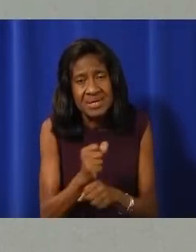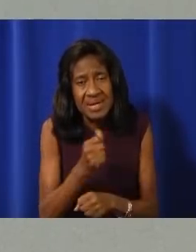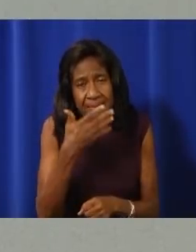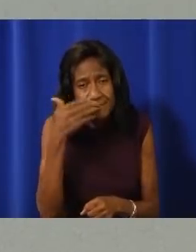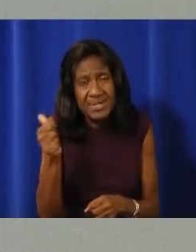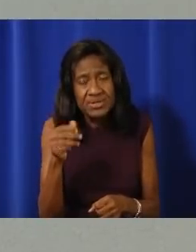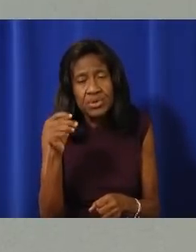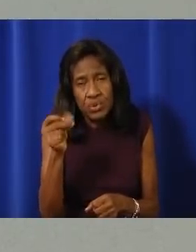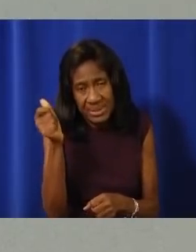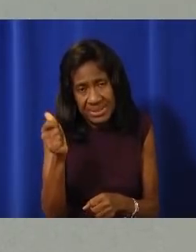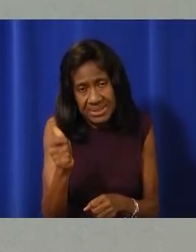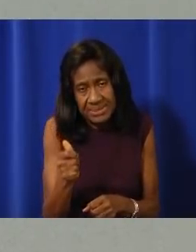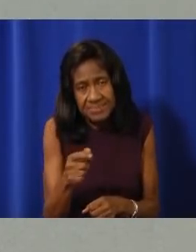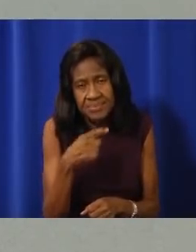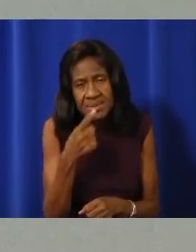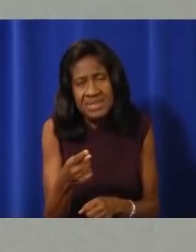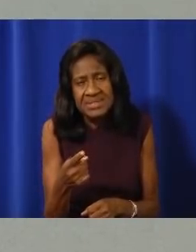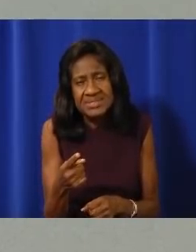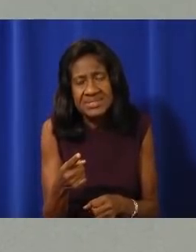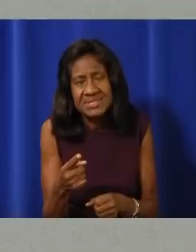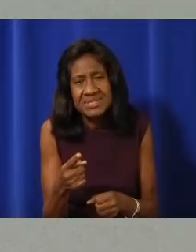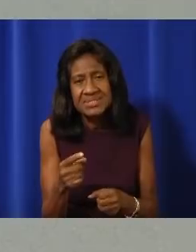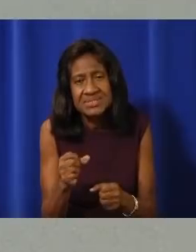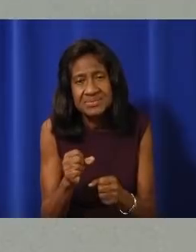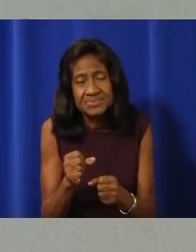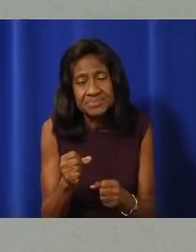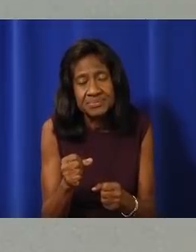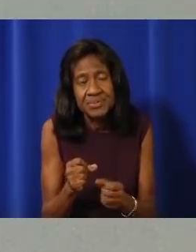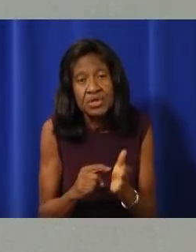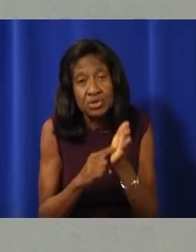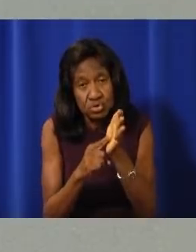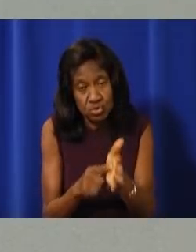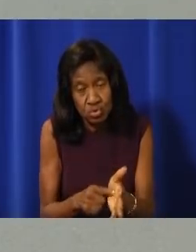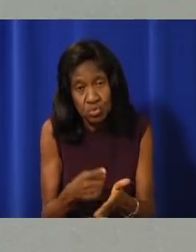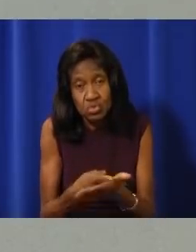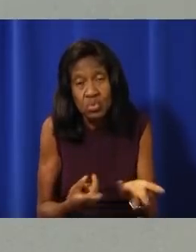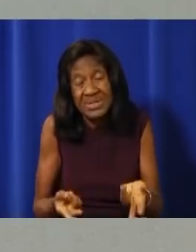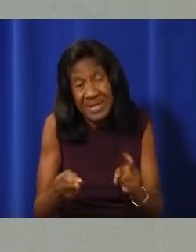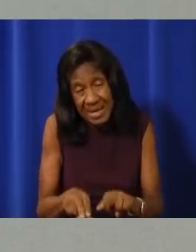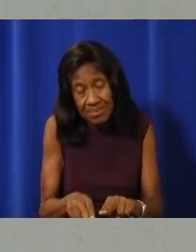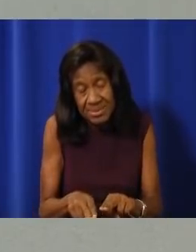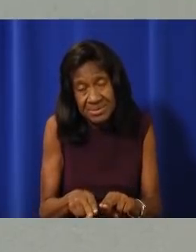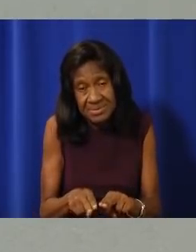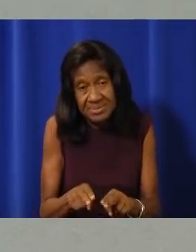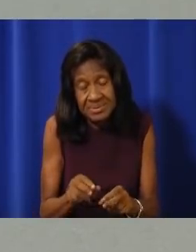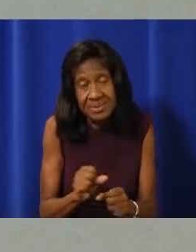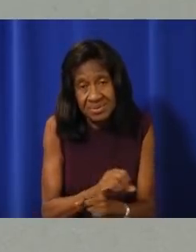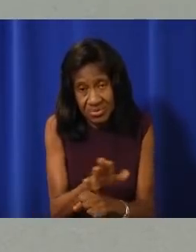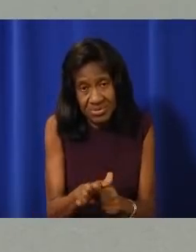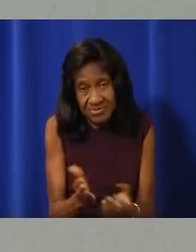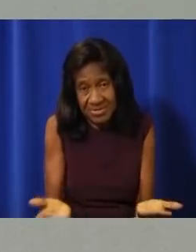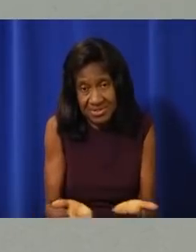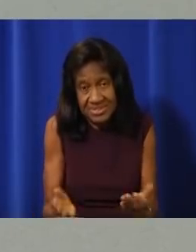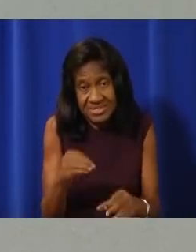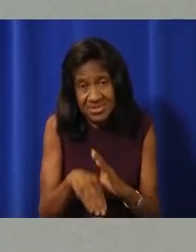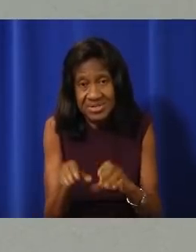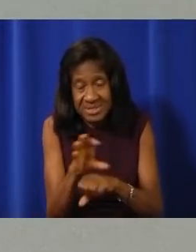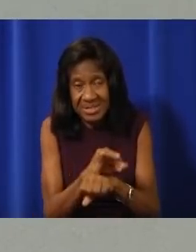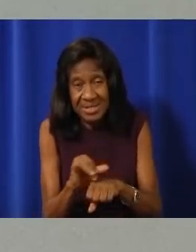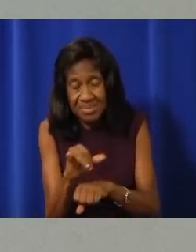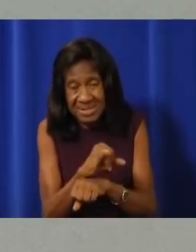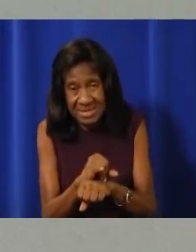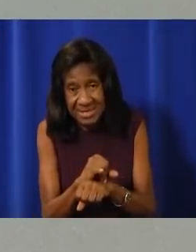have therefore proven that COVID is here in Cayman. Dr. Lee confirmed 7 different households affected by